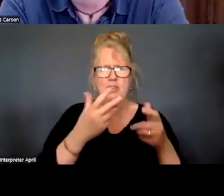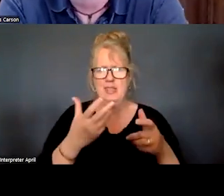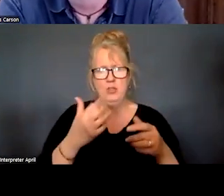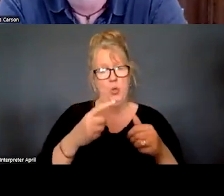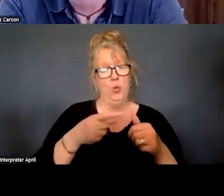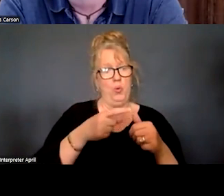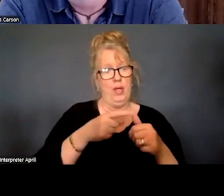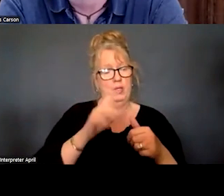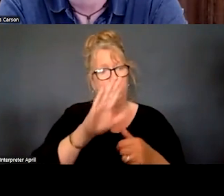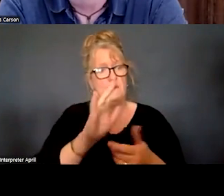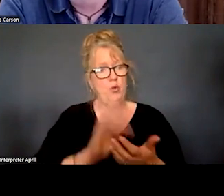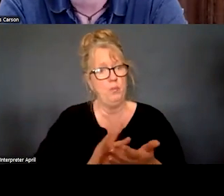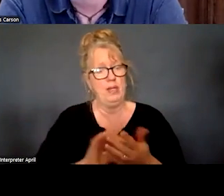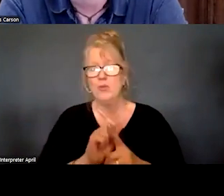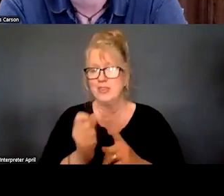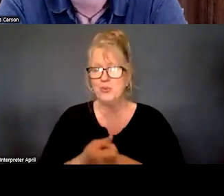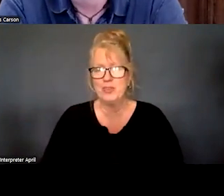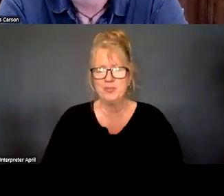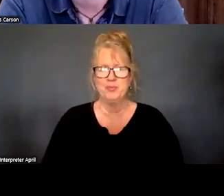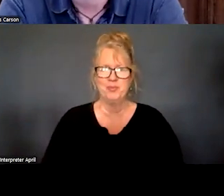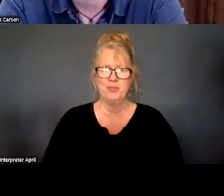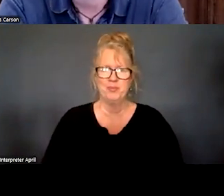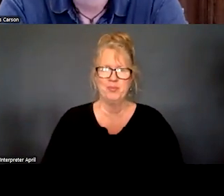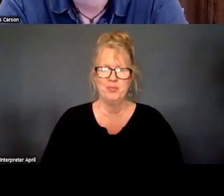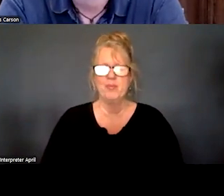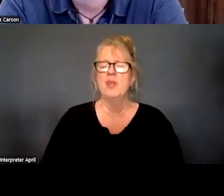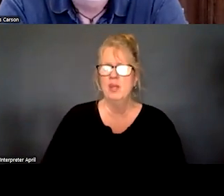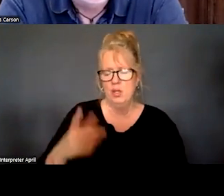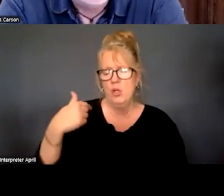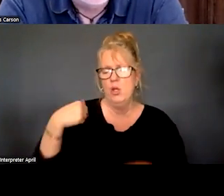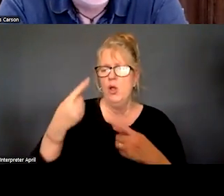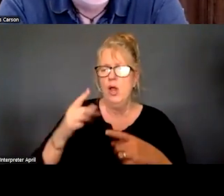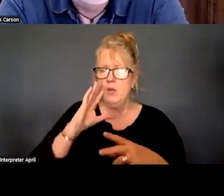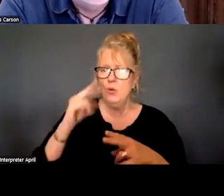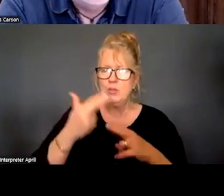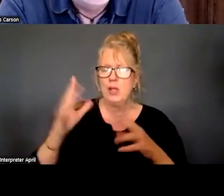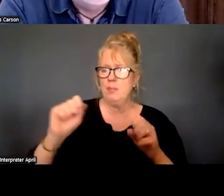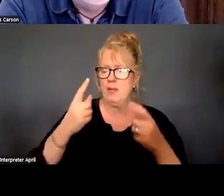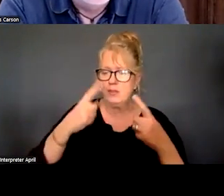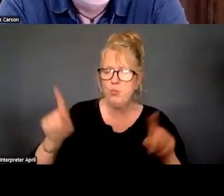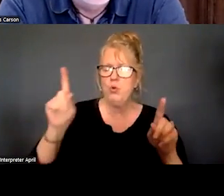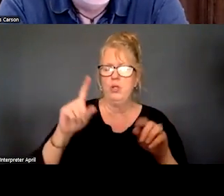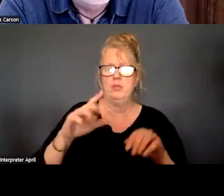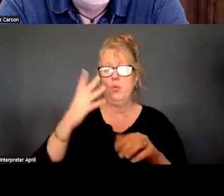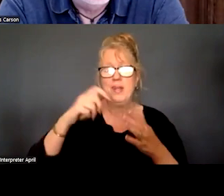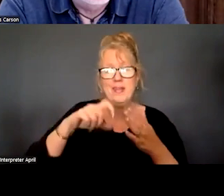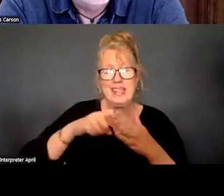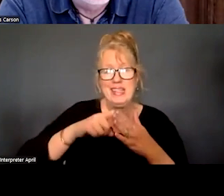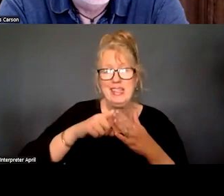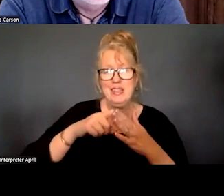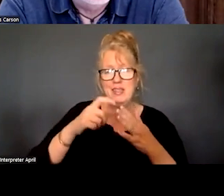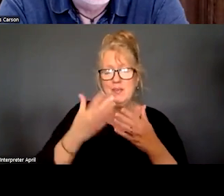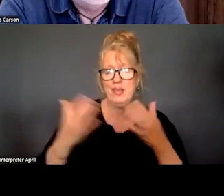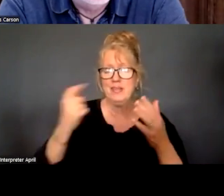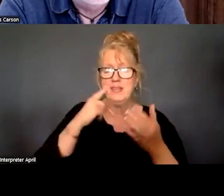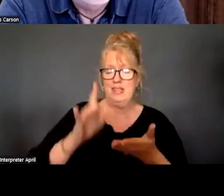their medical situation. Chris, so as we're talking about what makes this work, it sounds like one of the key elements is the